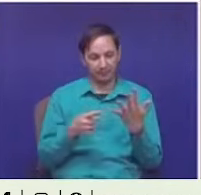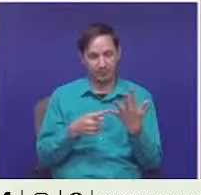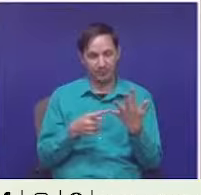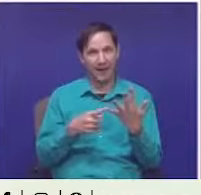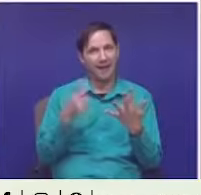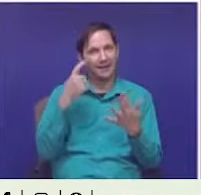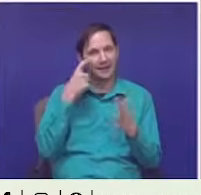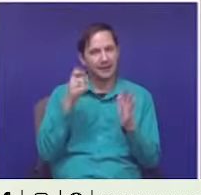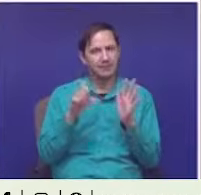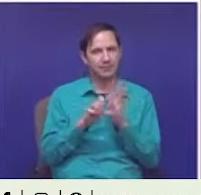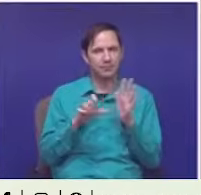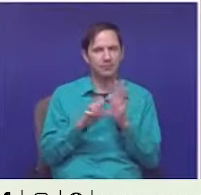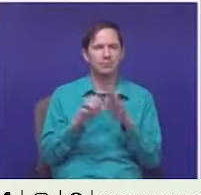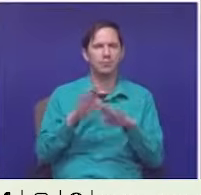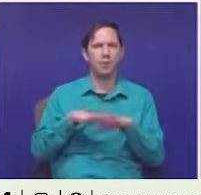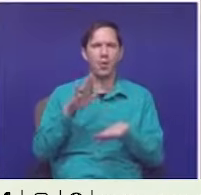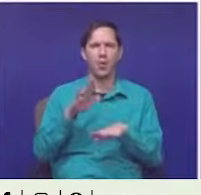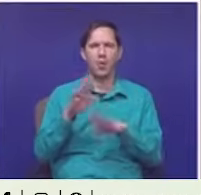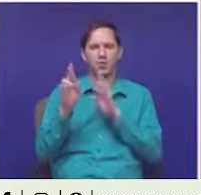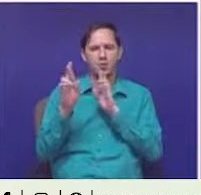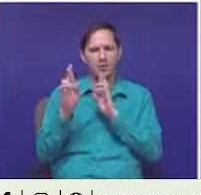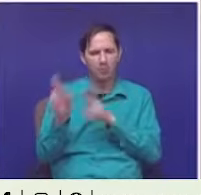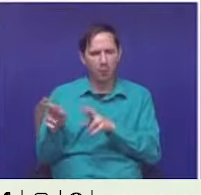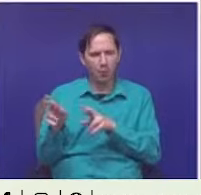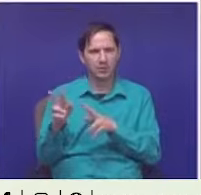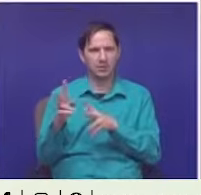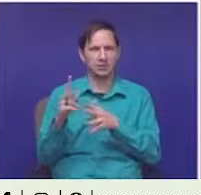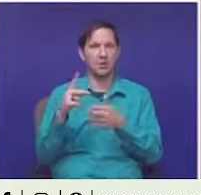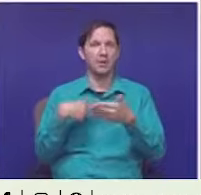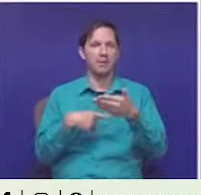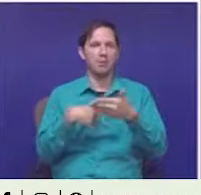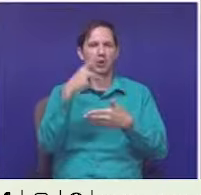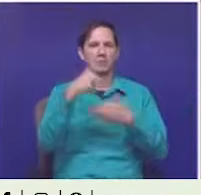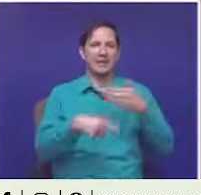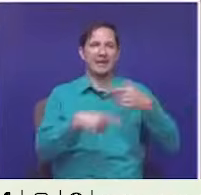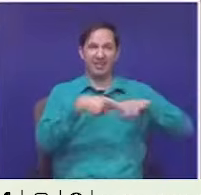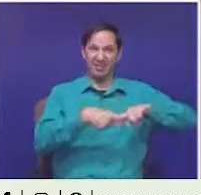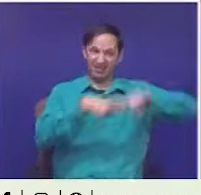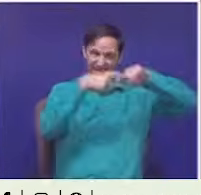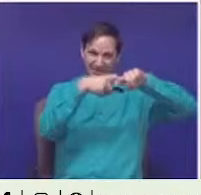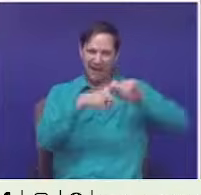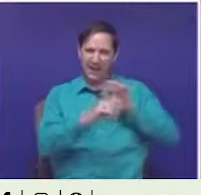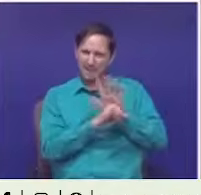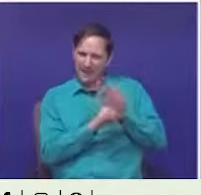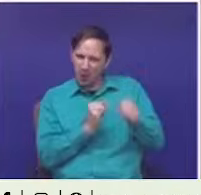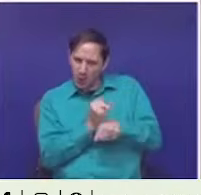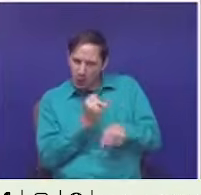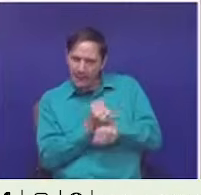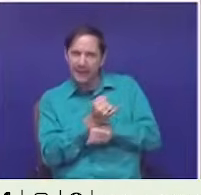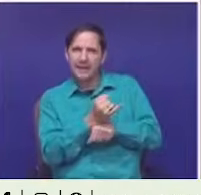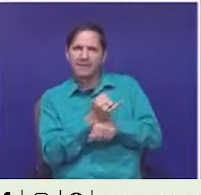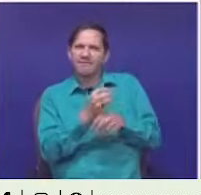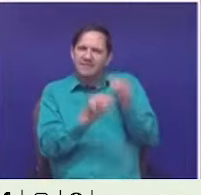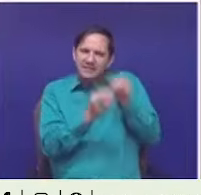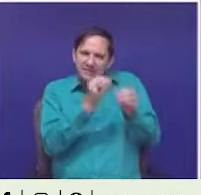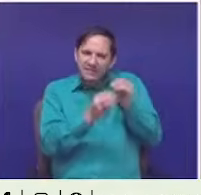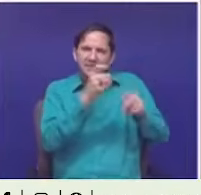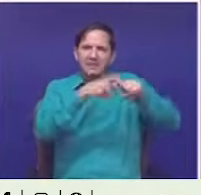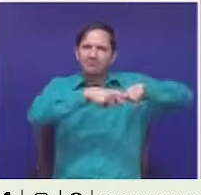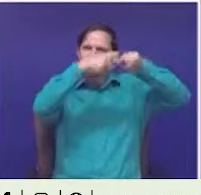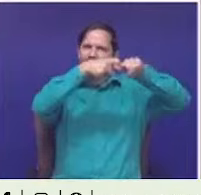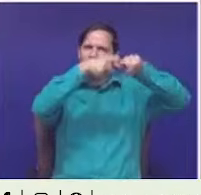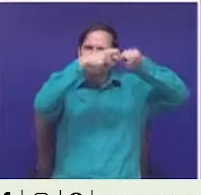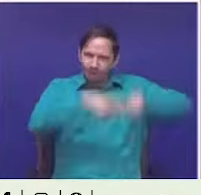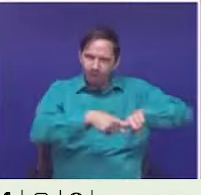tighter monitoring and reporting so that stalled projects are identified early and corrective action is taken quickly. And I think